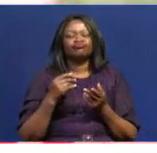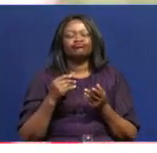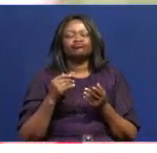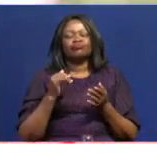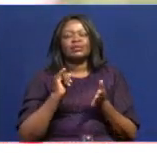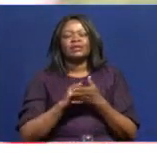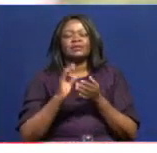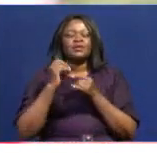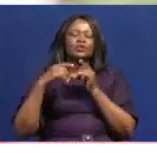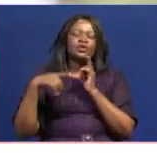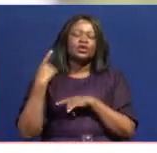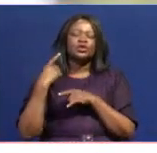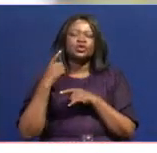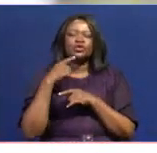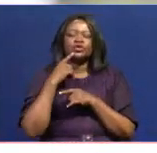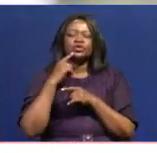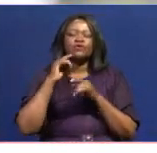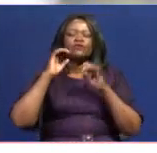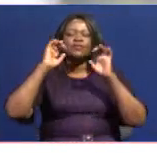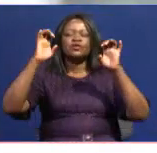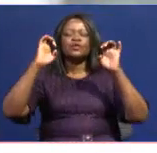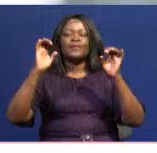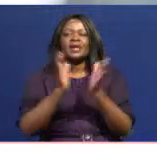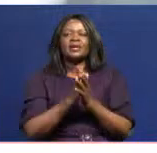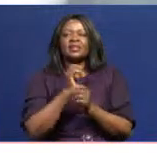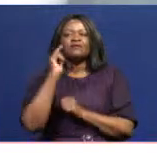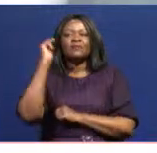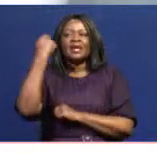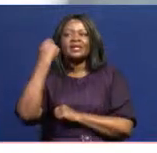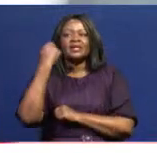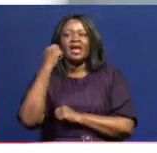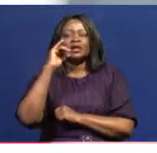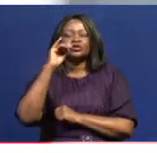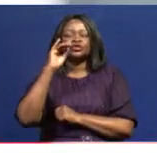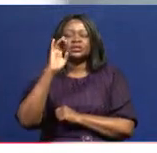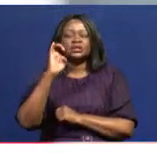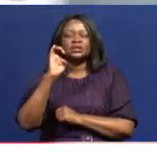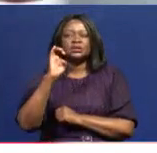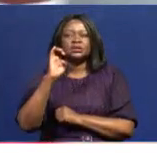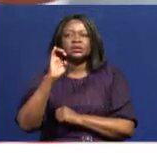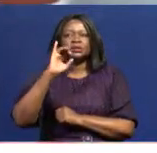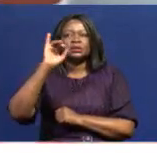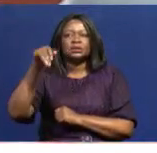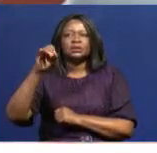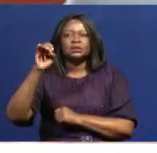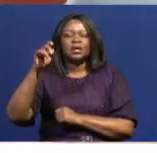Ethiopia's Sutume Kedebe and fellow Kenyan Joyciline Jepkosgei.